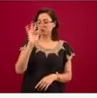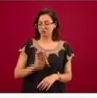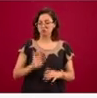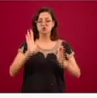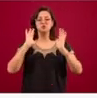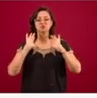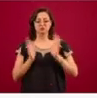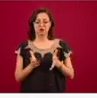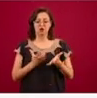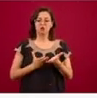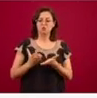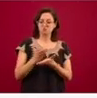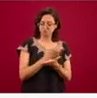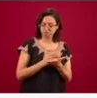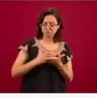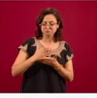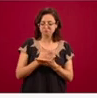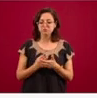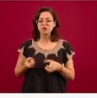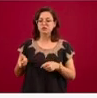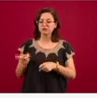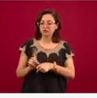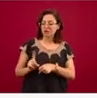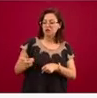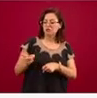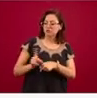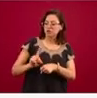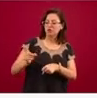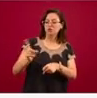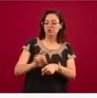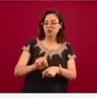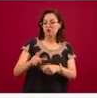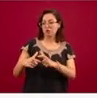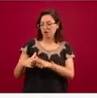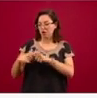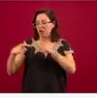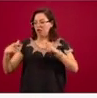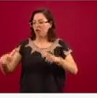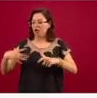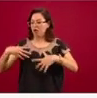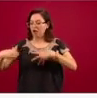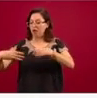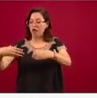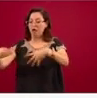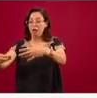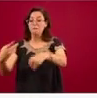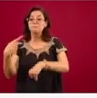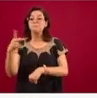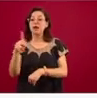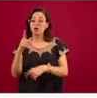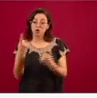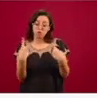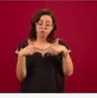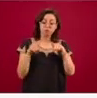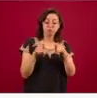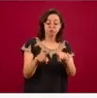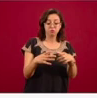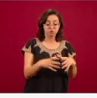2,125 recovered patients, which is 39% of the overall cases. And we can see how as